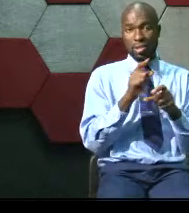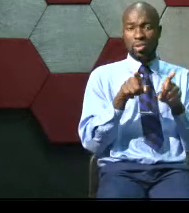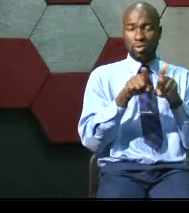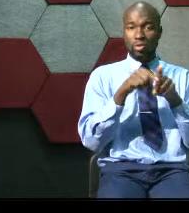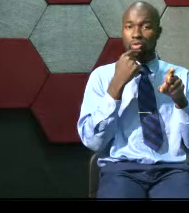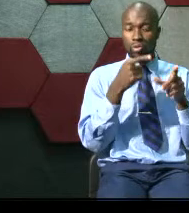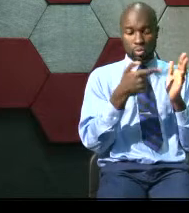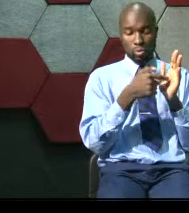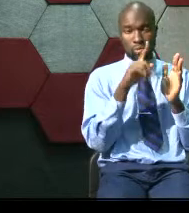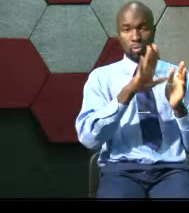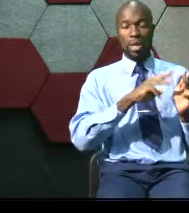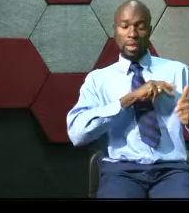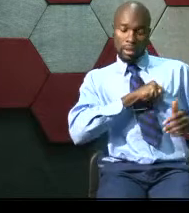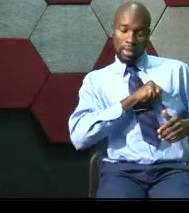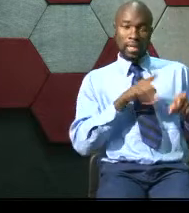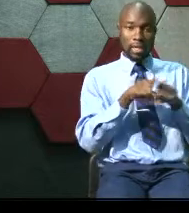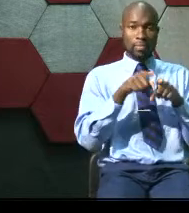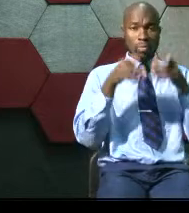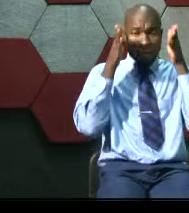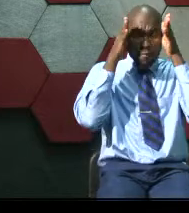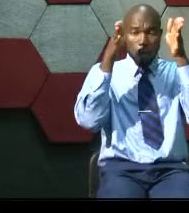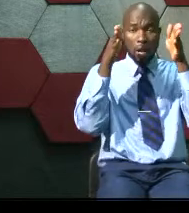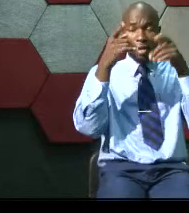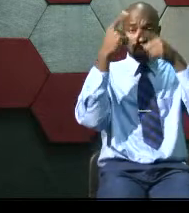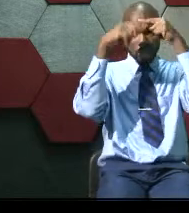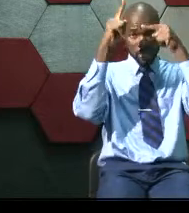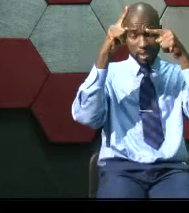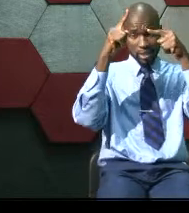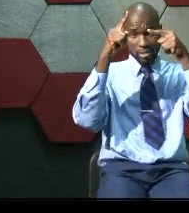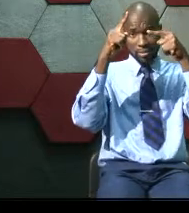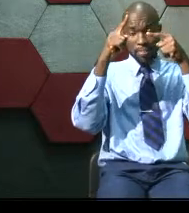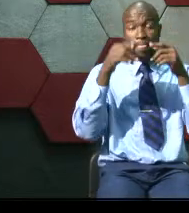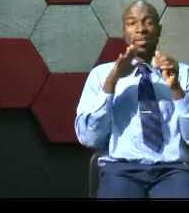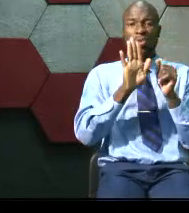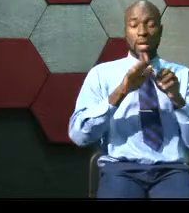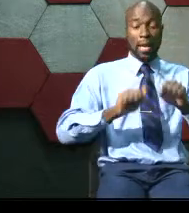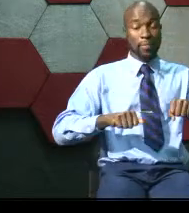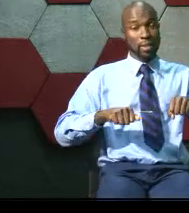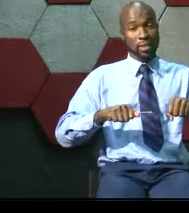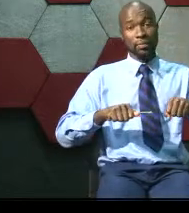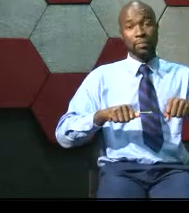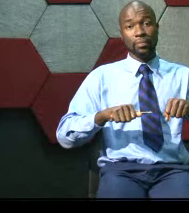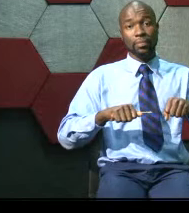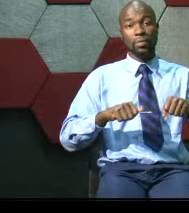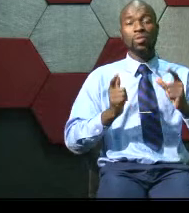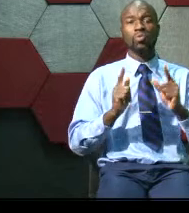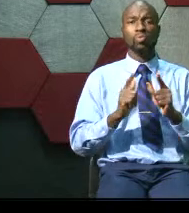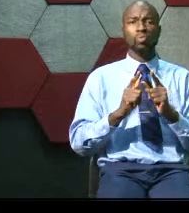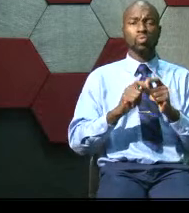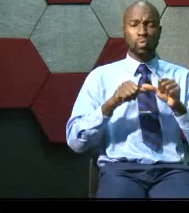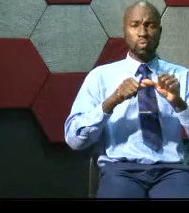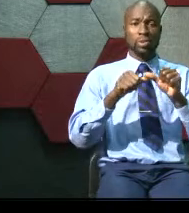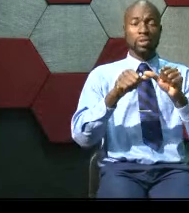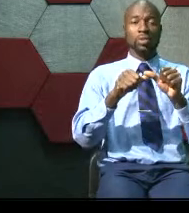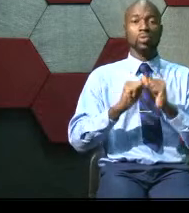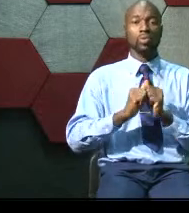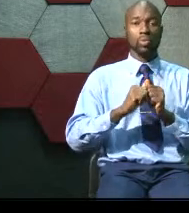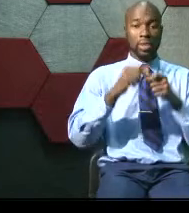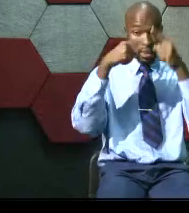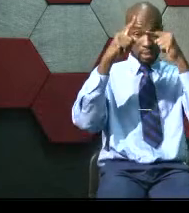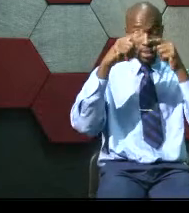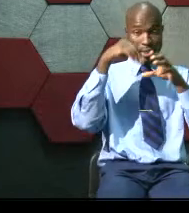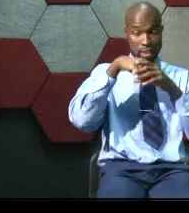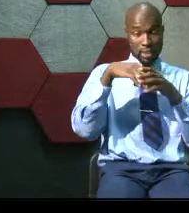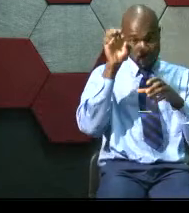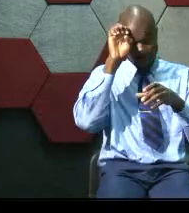and demonstrates your commitment to excellence. Your ability to thrive in your academics